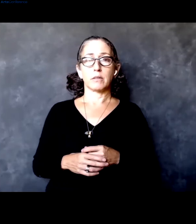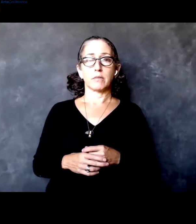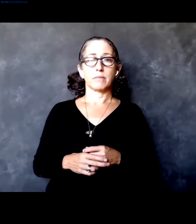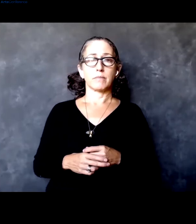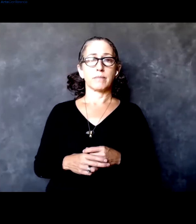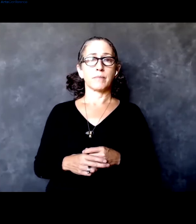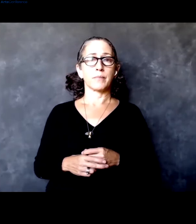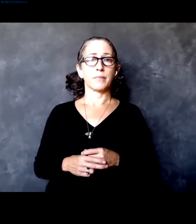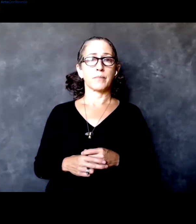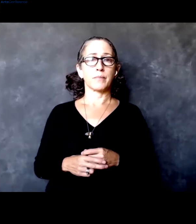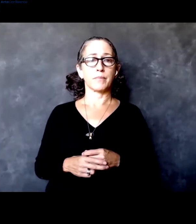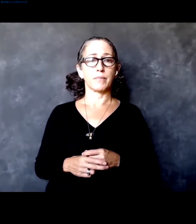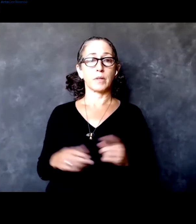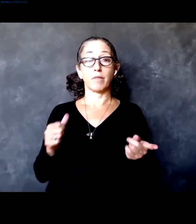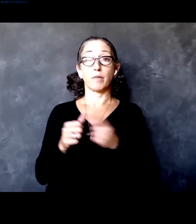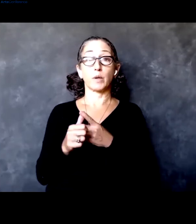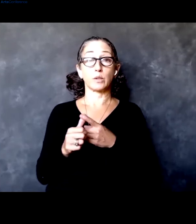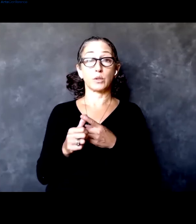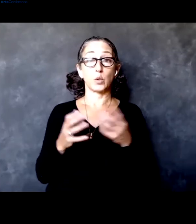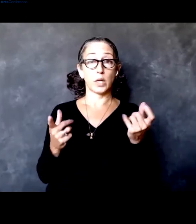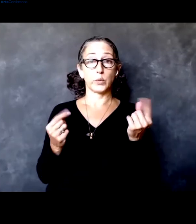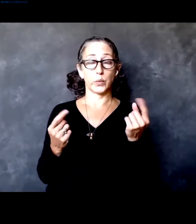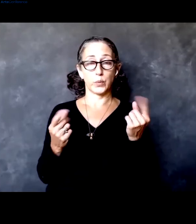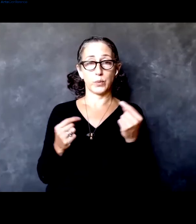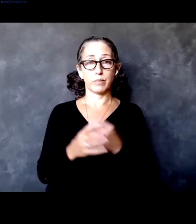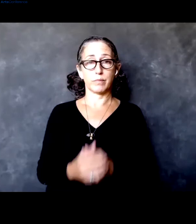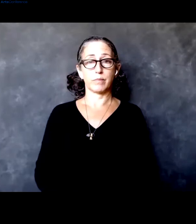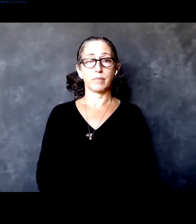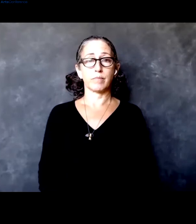you want to do, let me bring this up a little